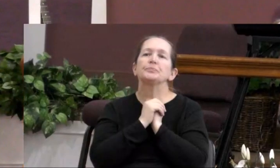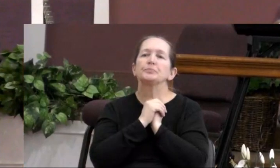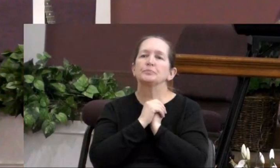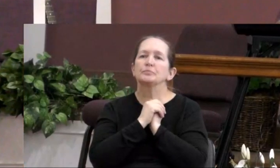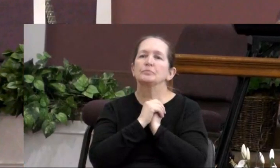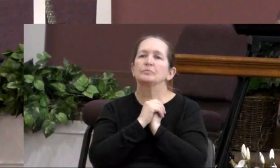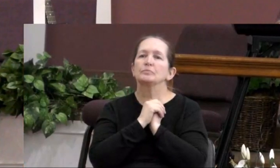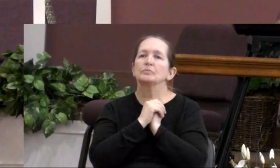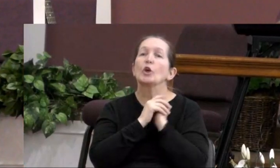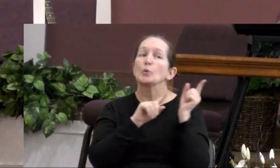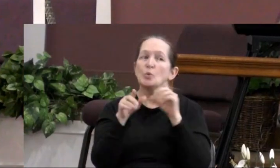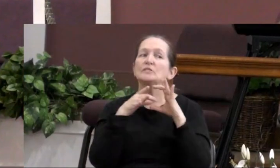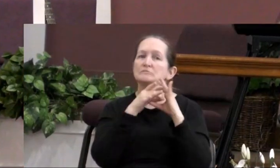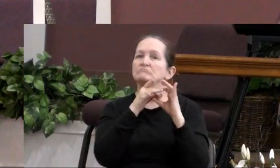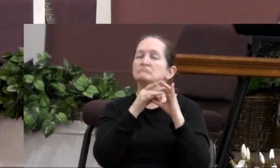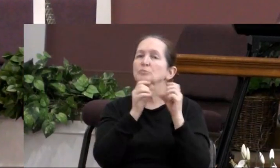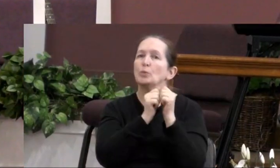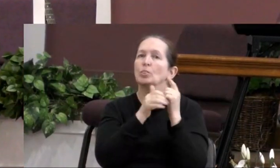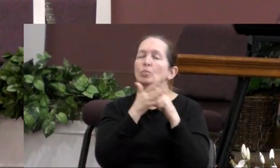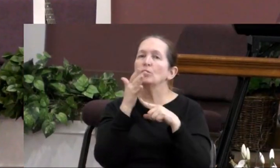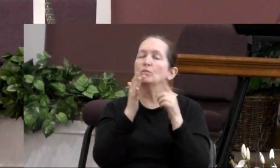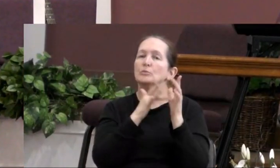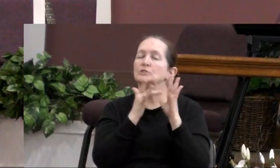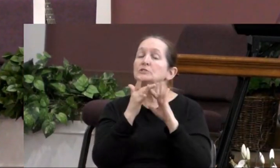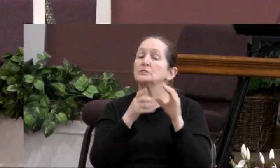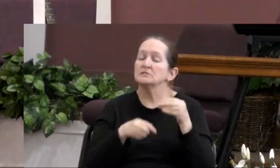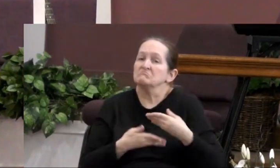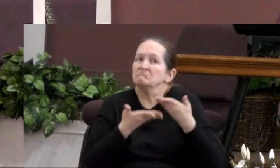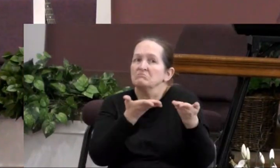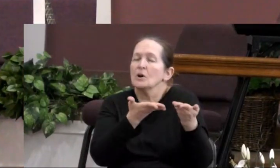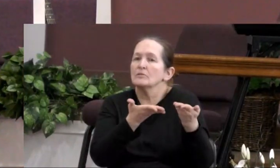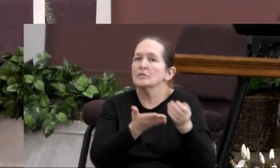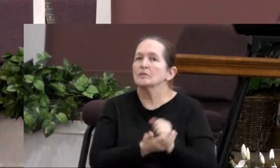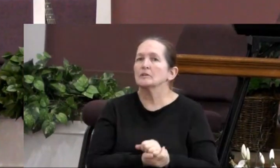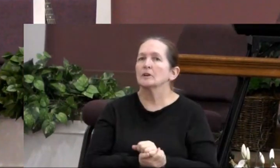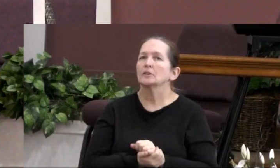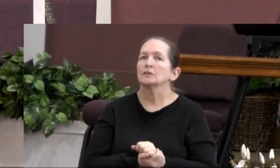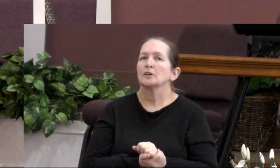Ready to engage what Jesus had to offer.